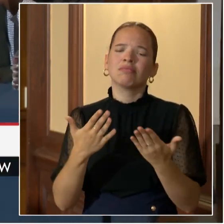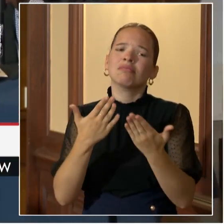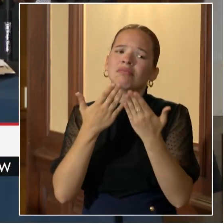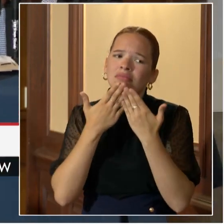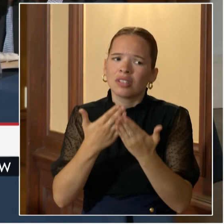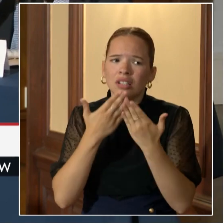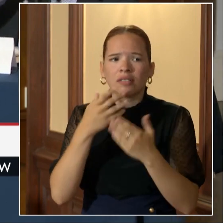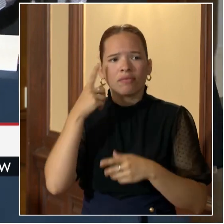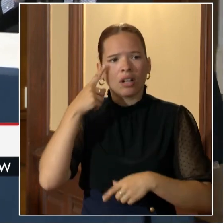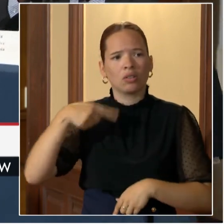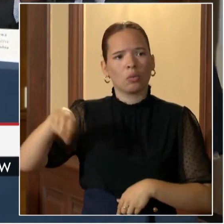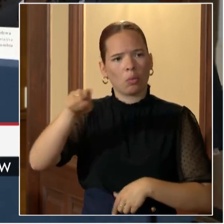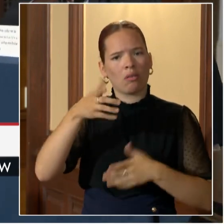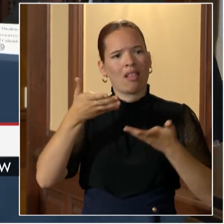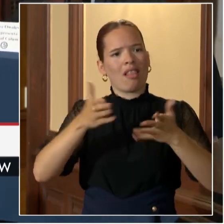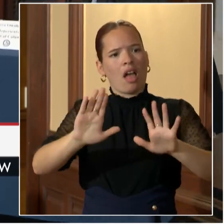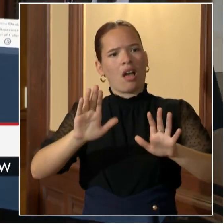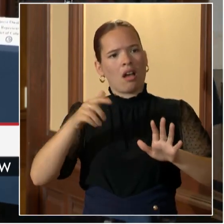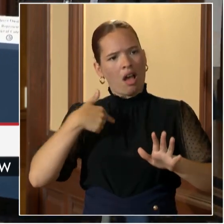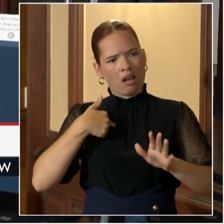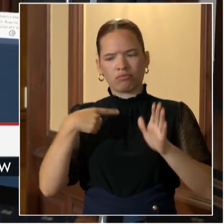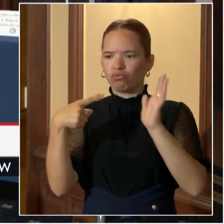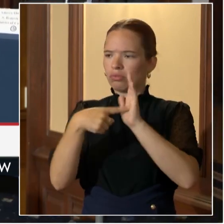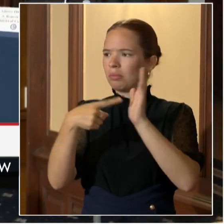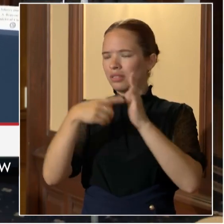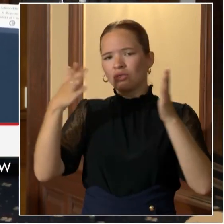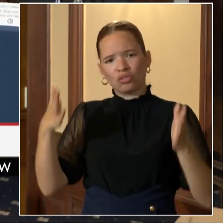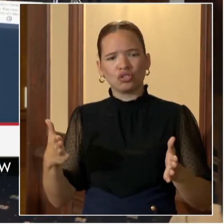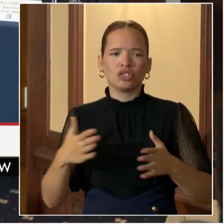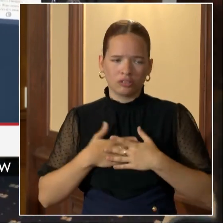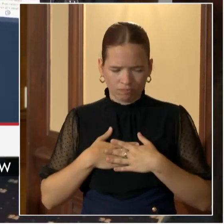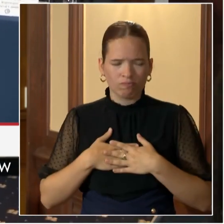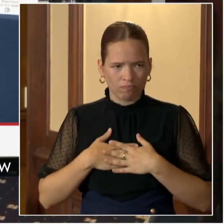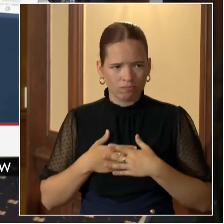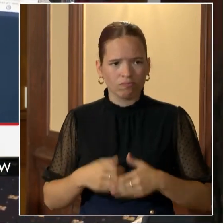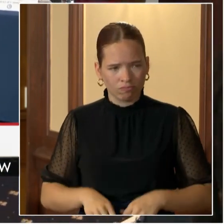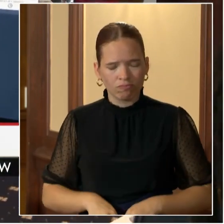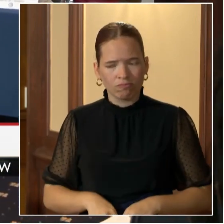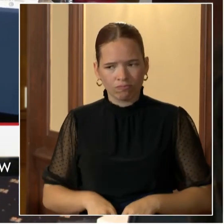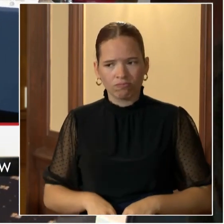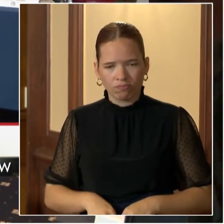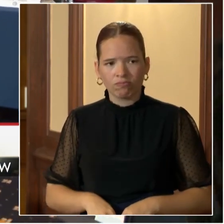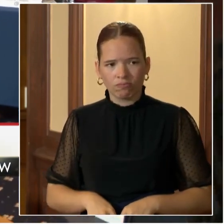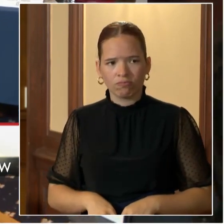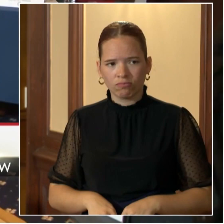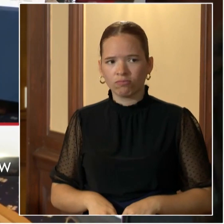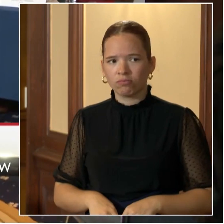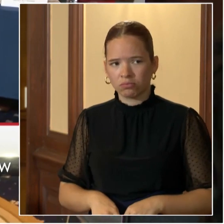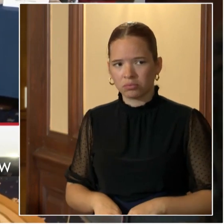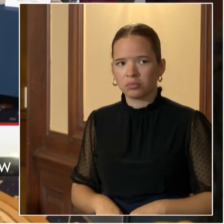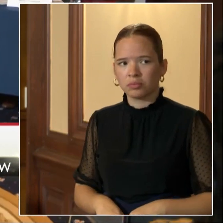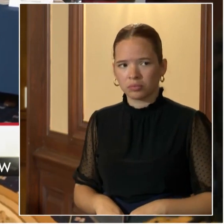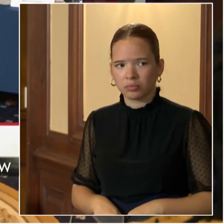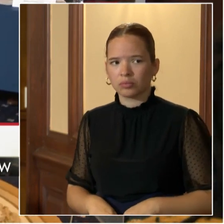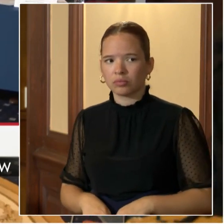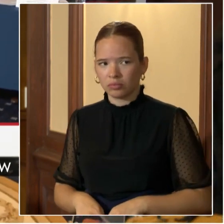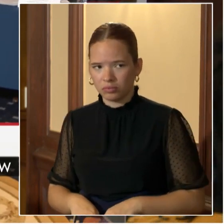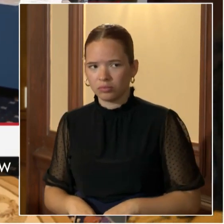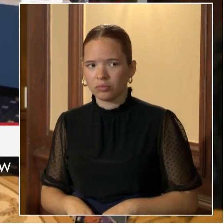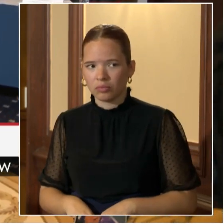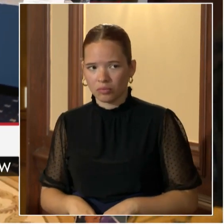that update. I just have one thing to add, and, you know, my mandate says that I'm supposed